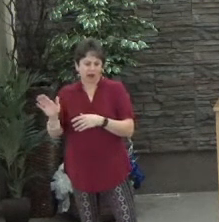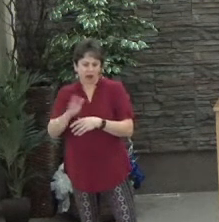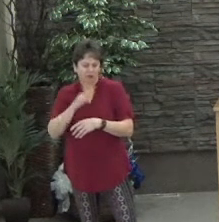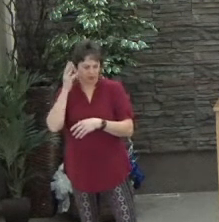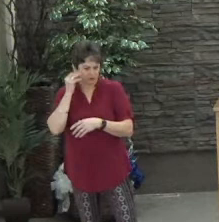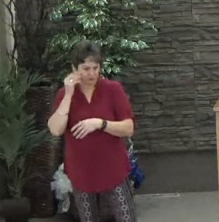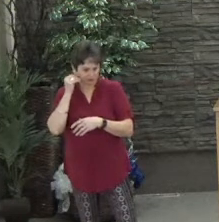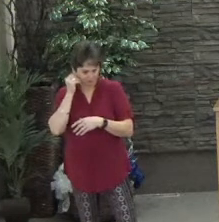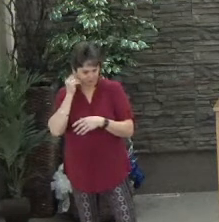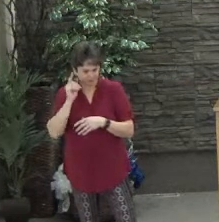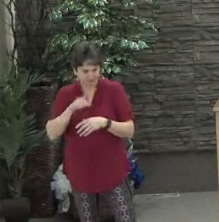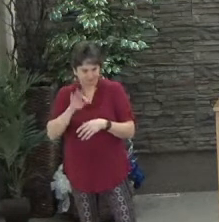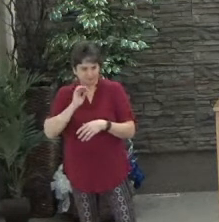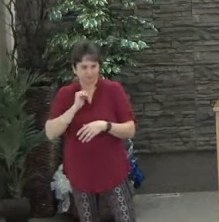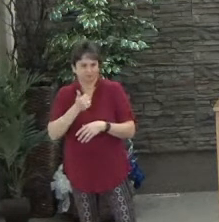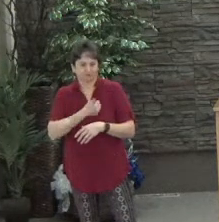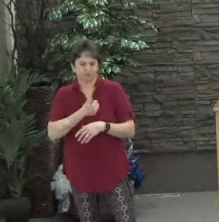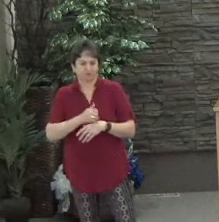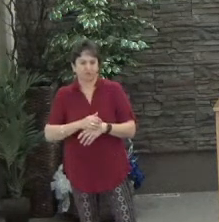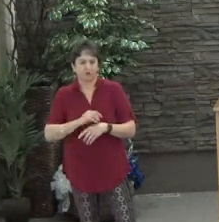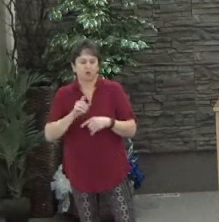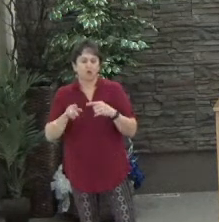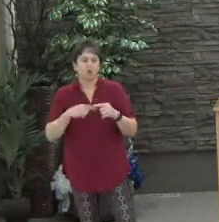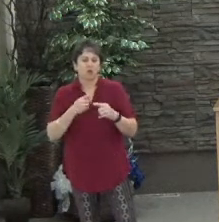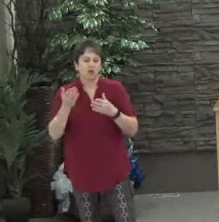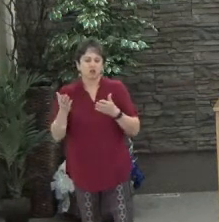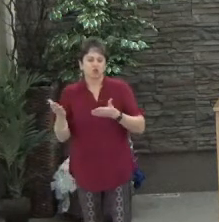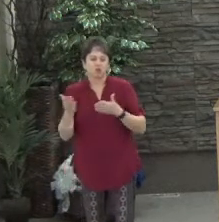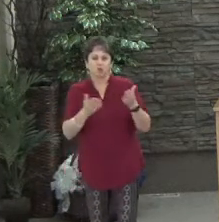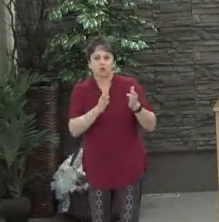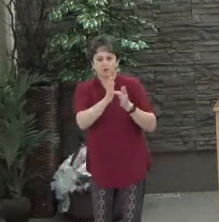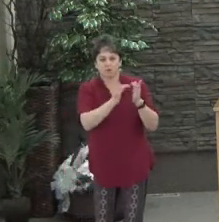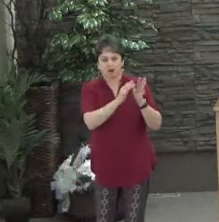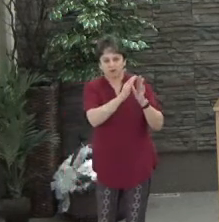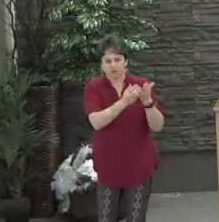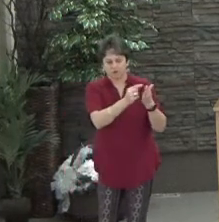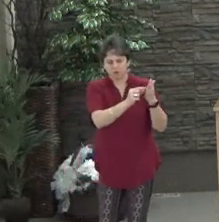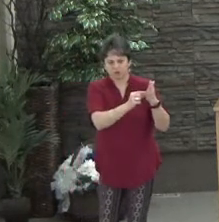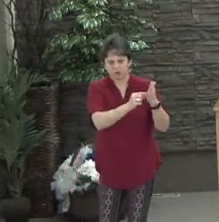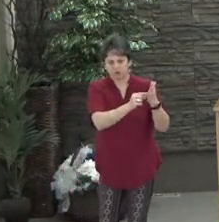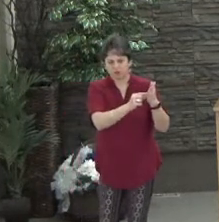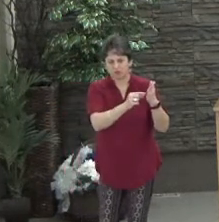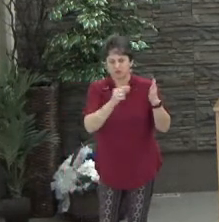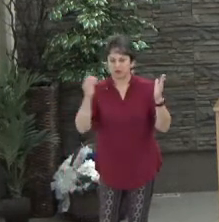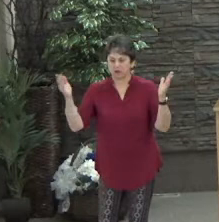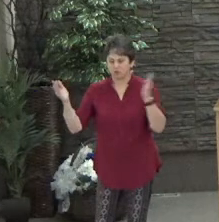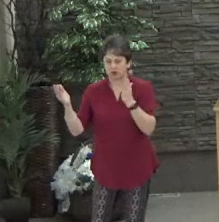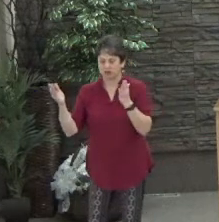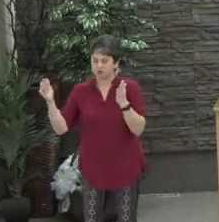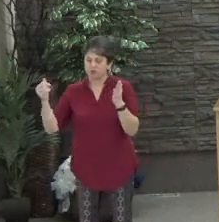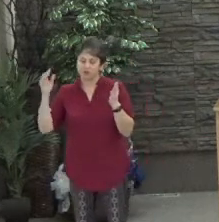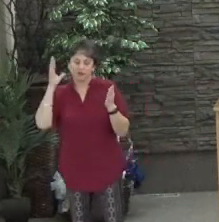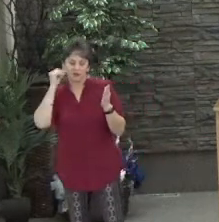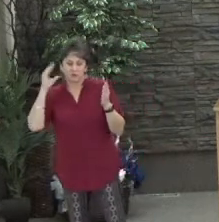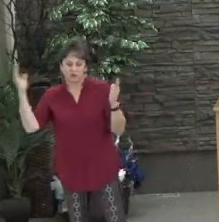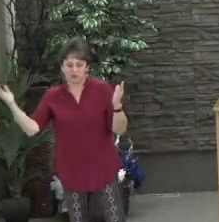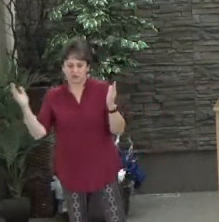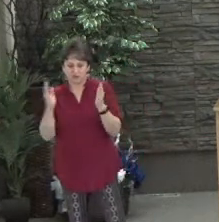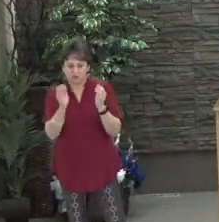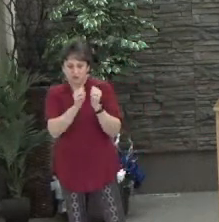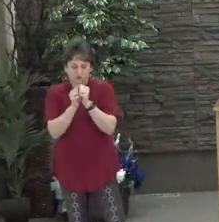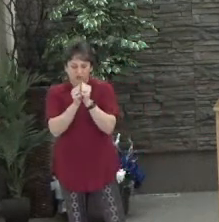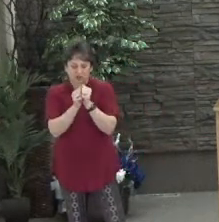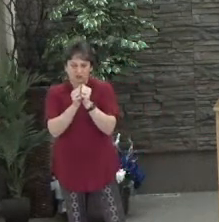yourself. When you bring Scripture and experience together, the light